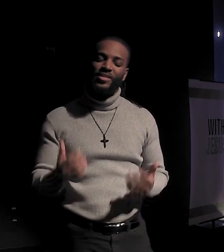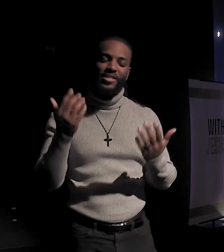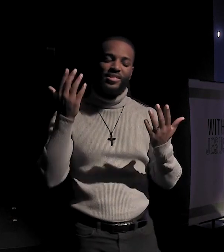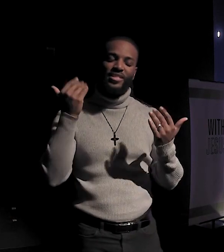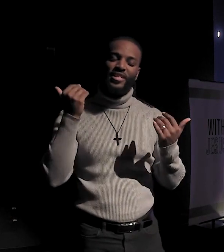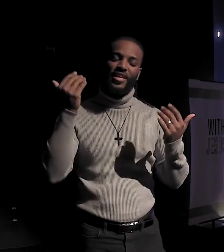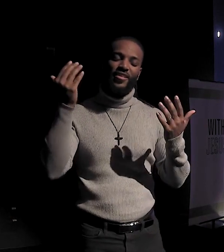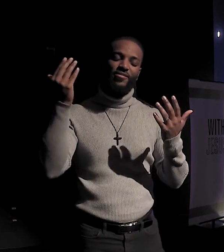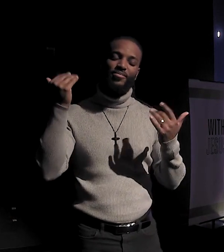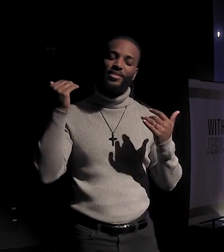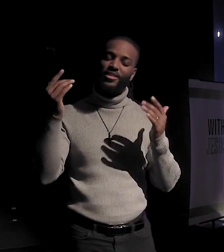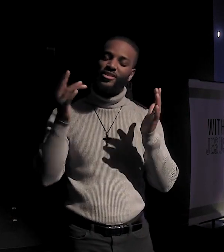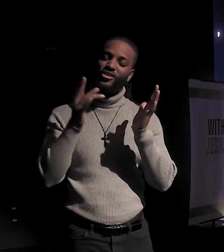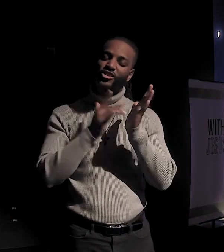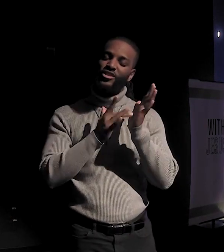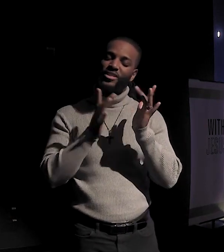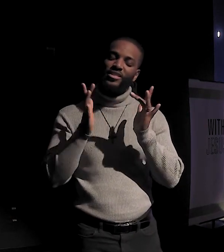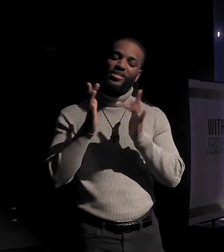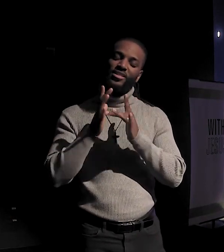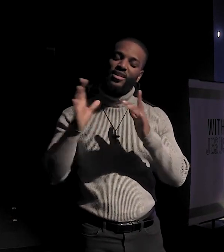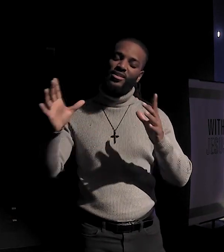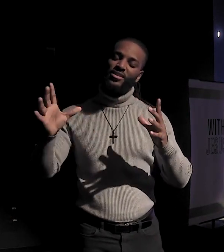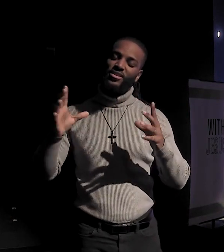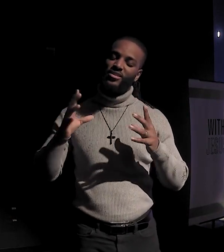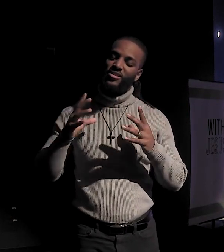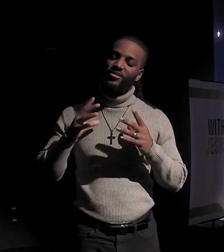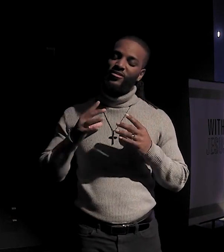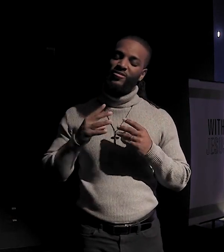Just give me Jesus.